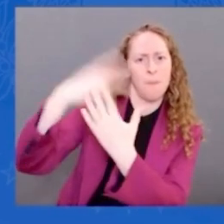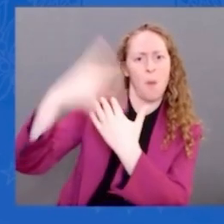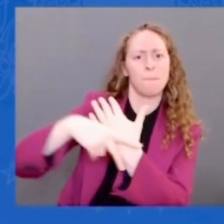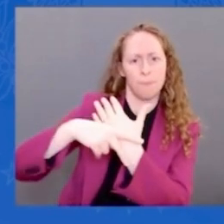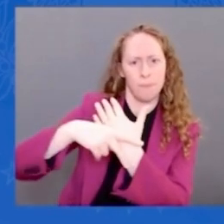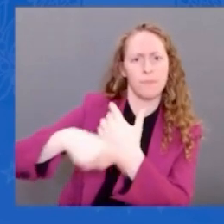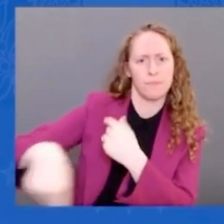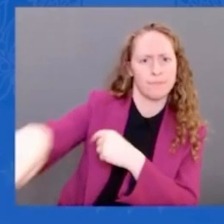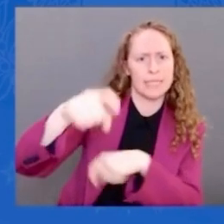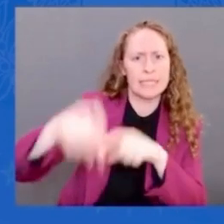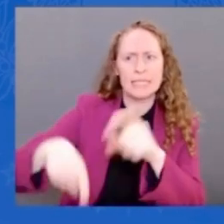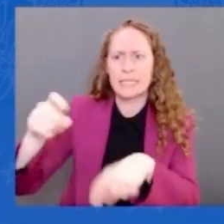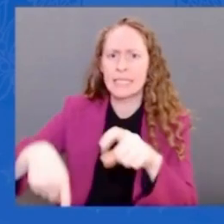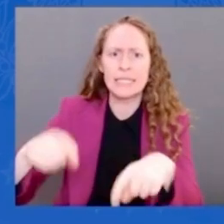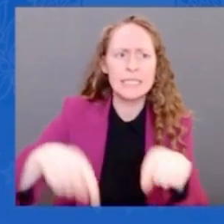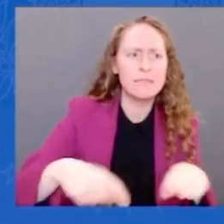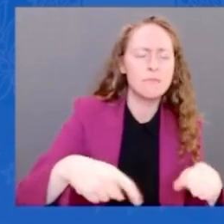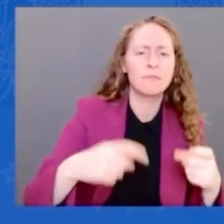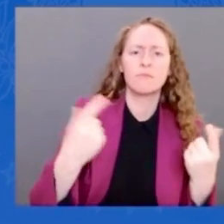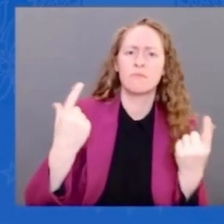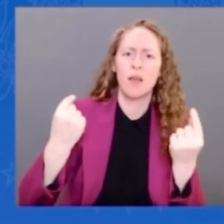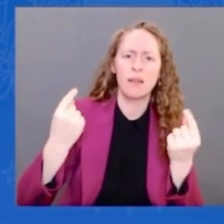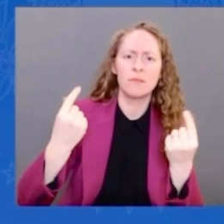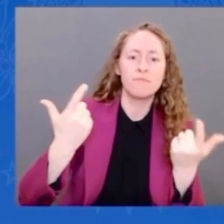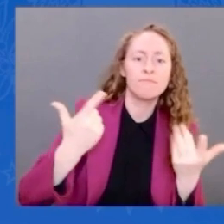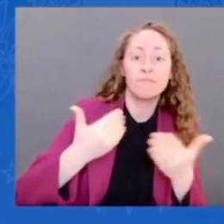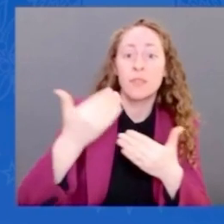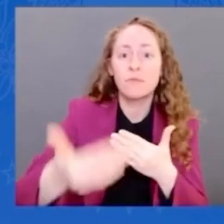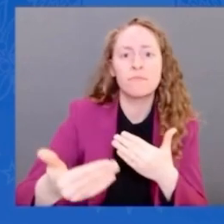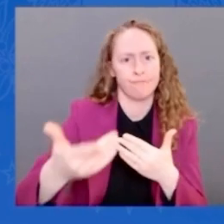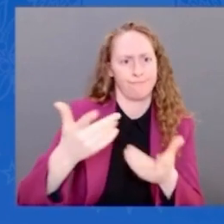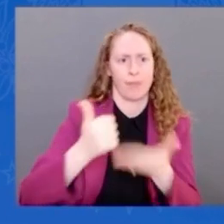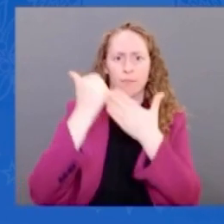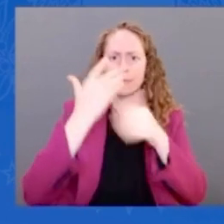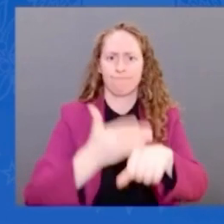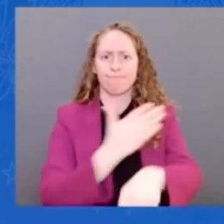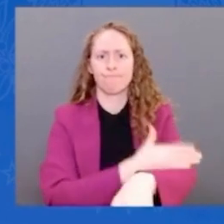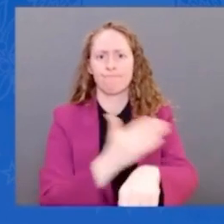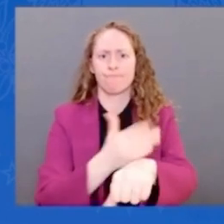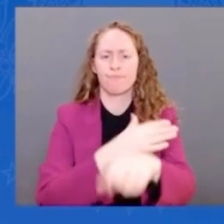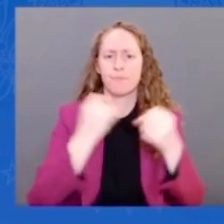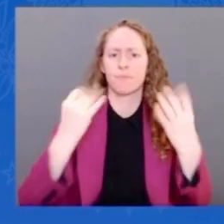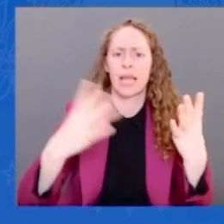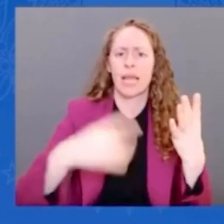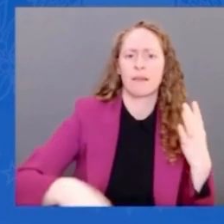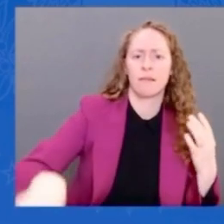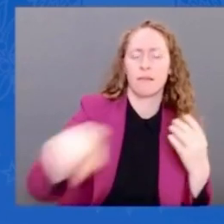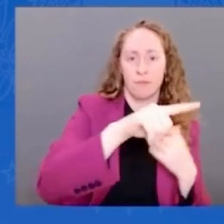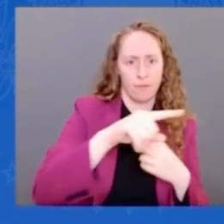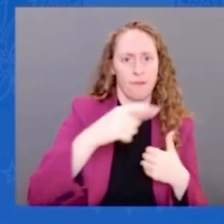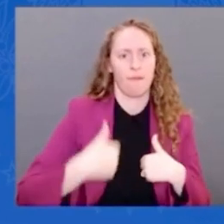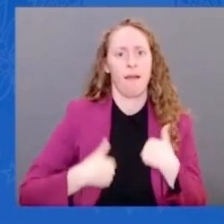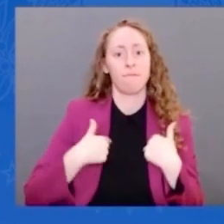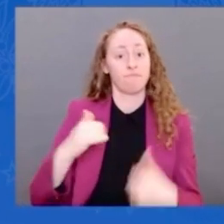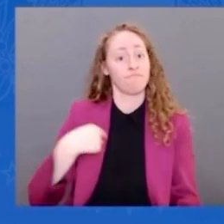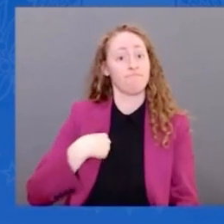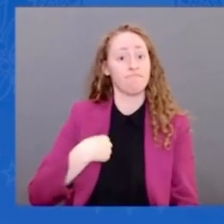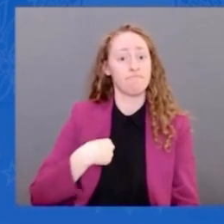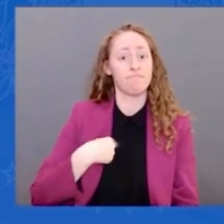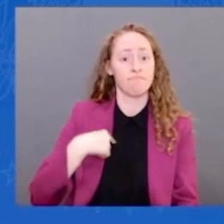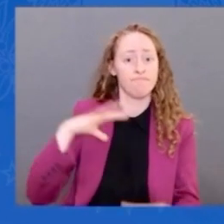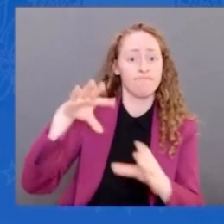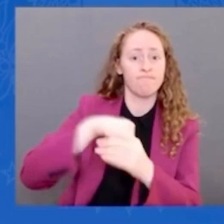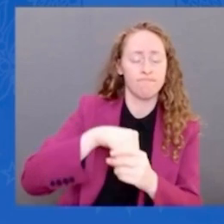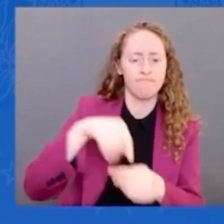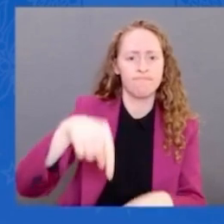changer. I am currently enrolled in a medical billing and coding program certification through my community